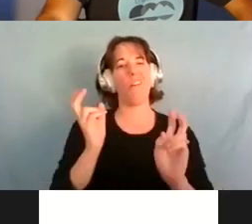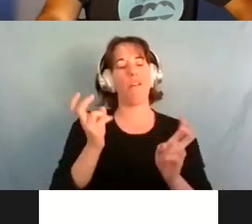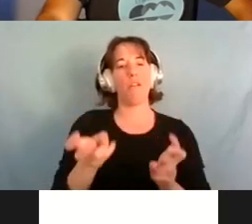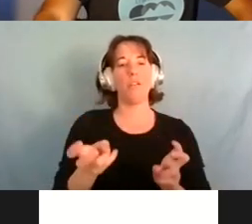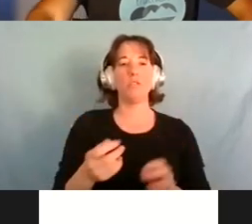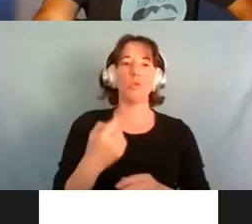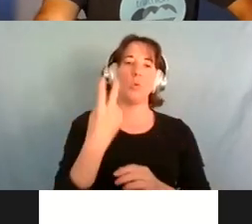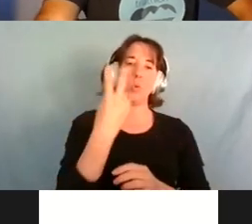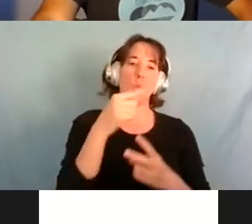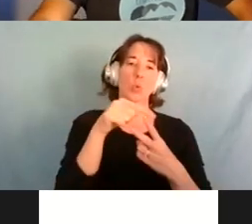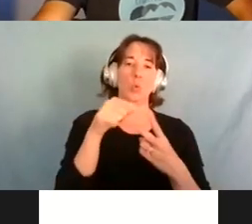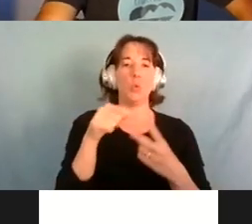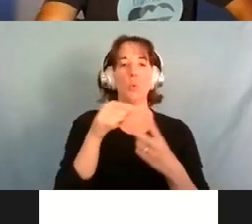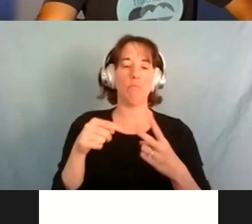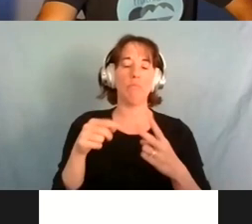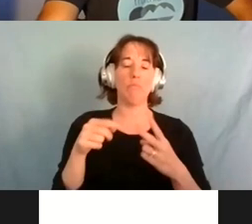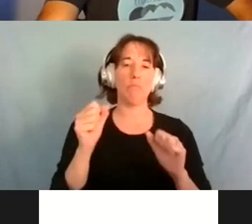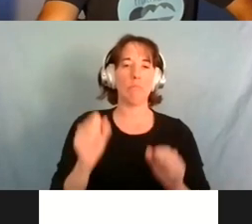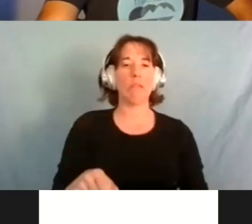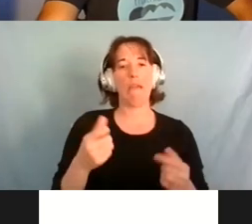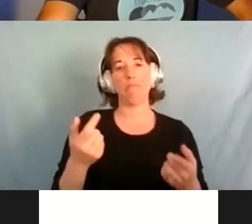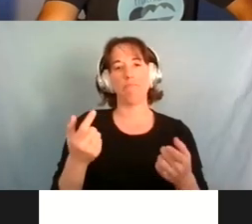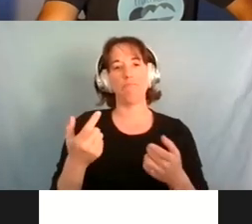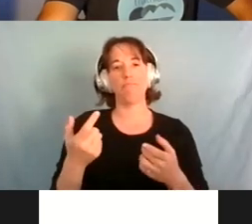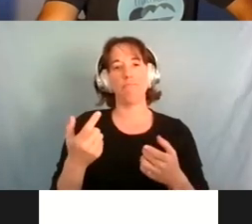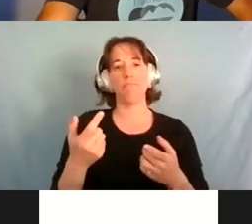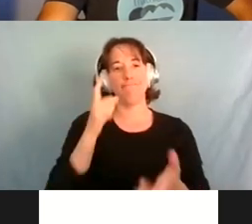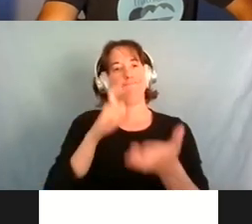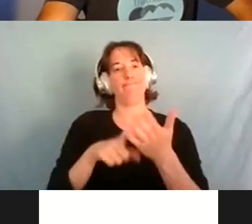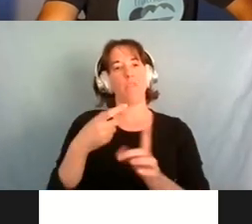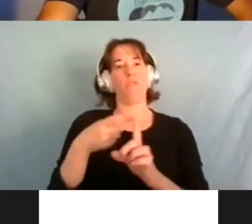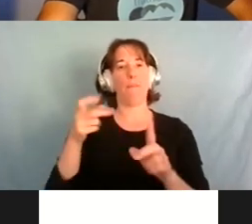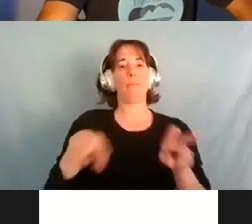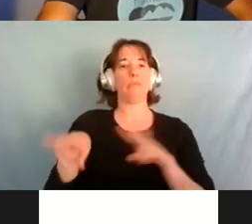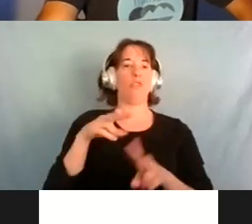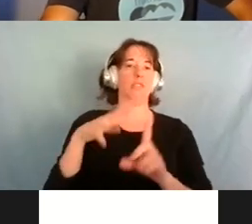things it can take from observing the environment.